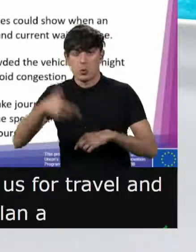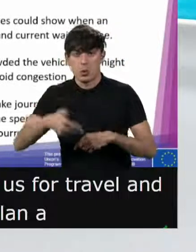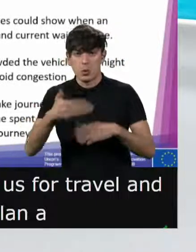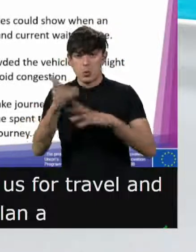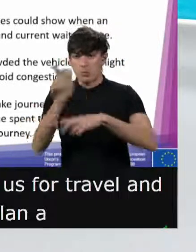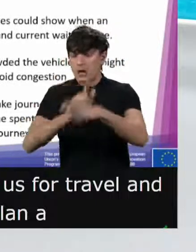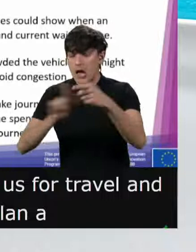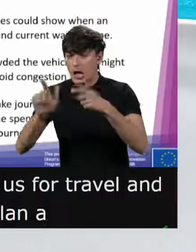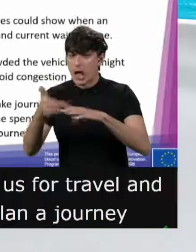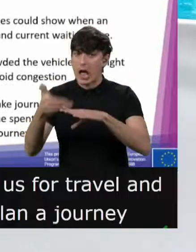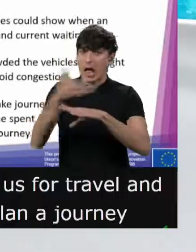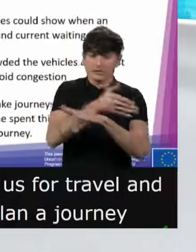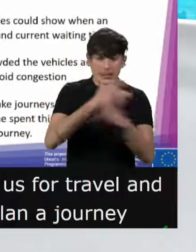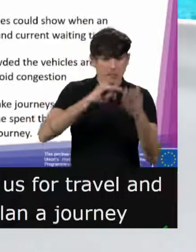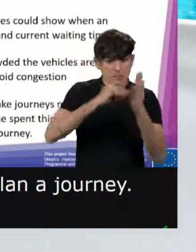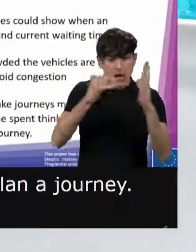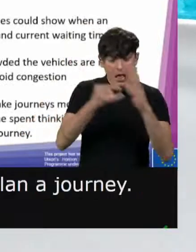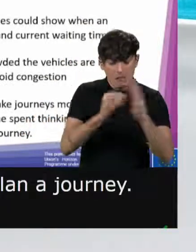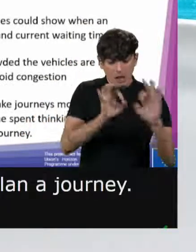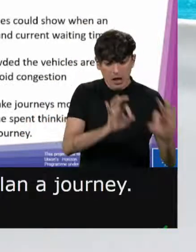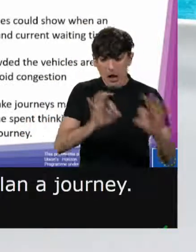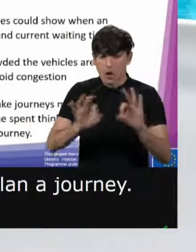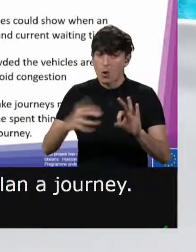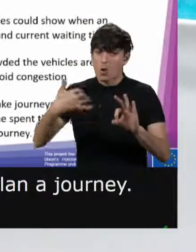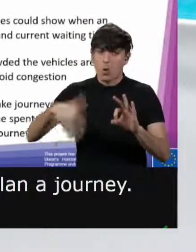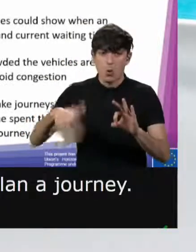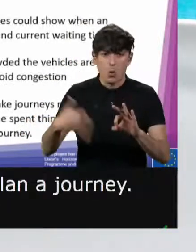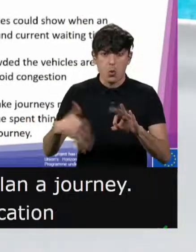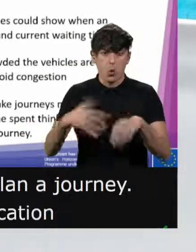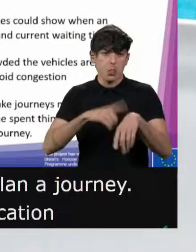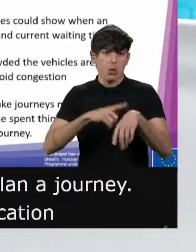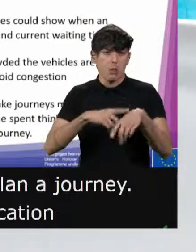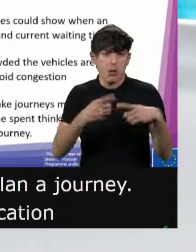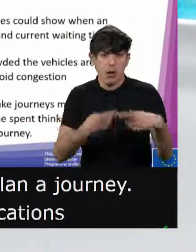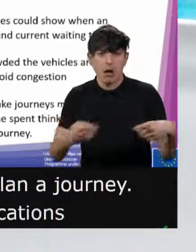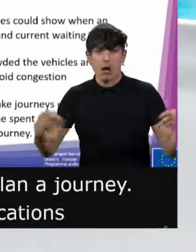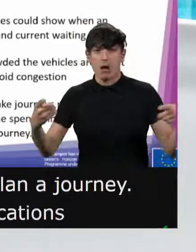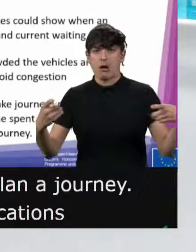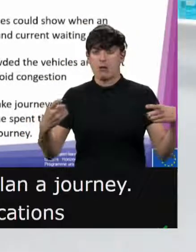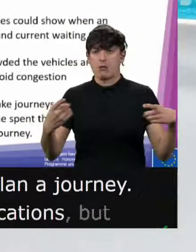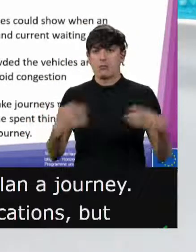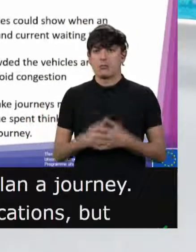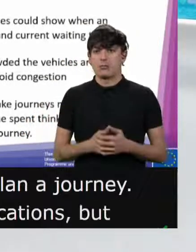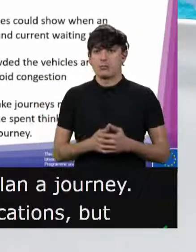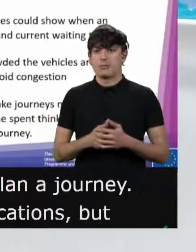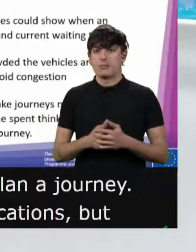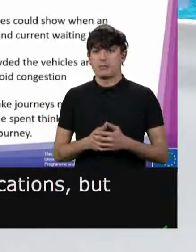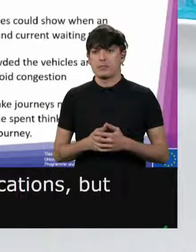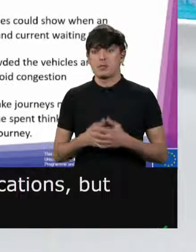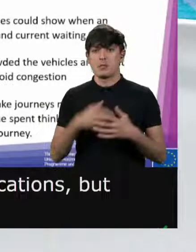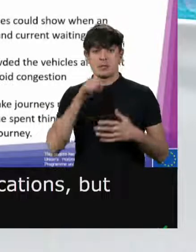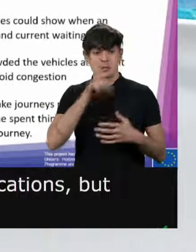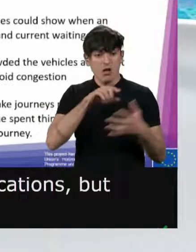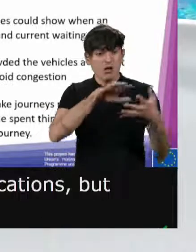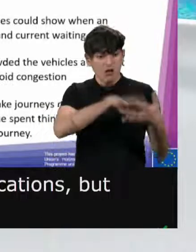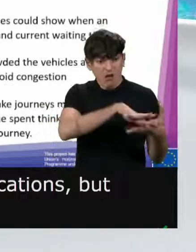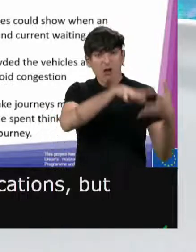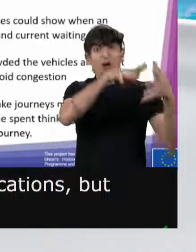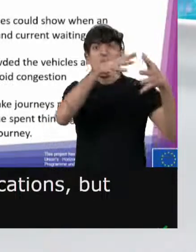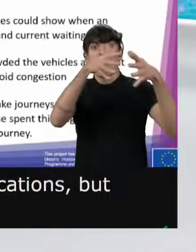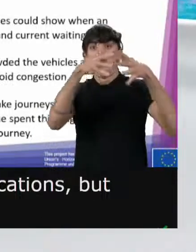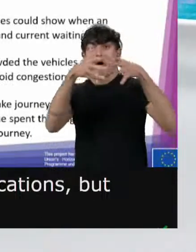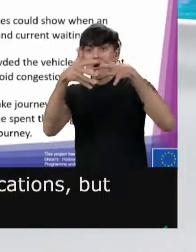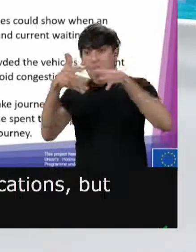Currently, often information is held in multiple locations, but transforming this into a single process